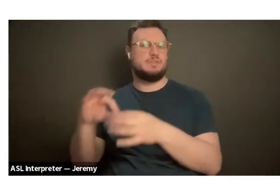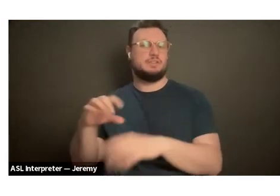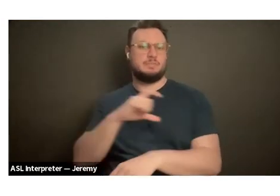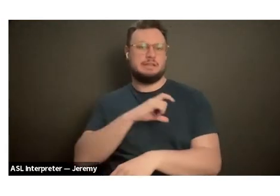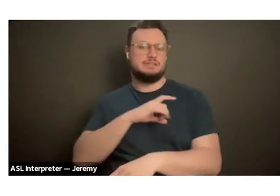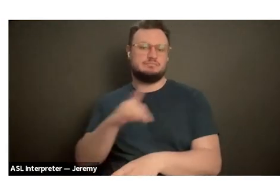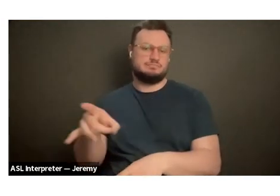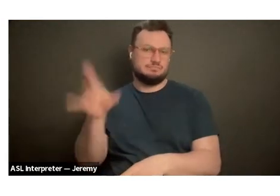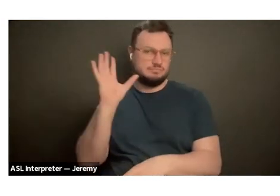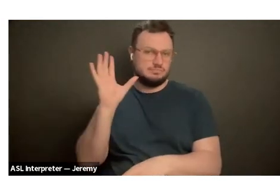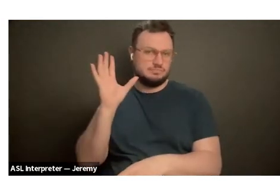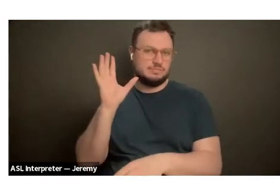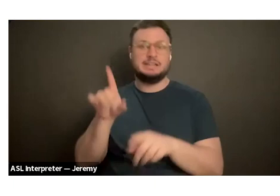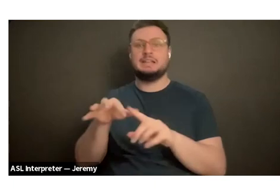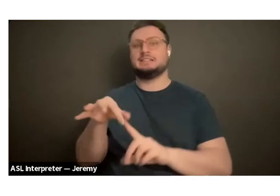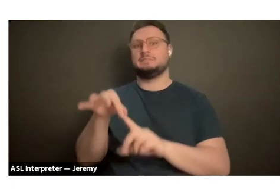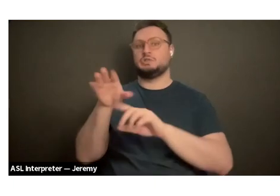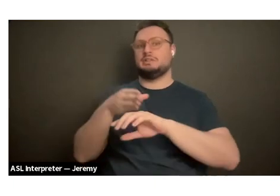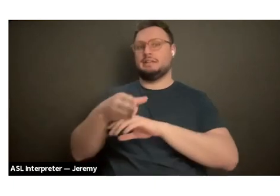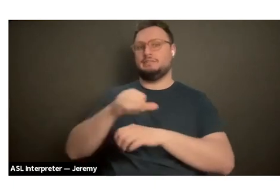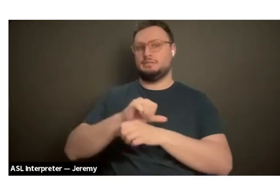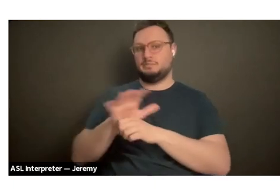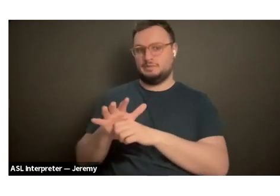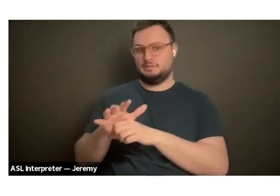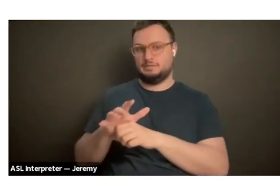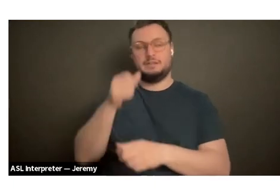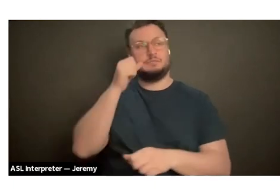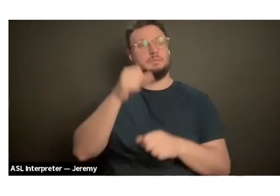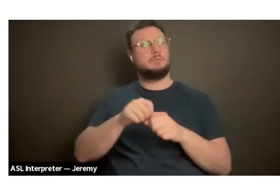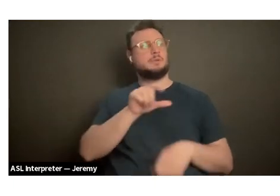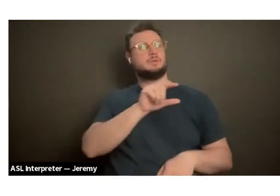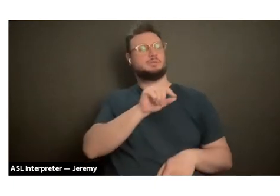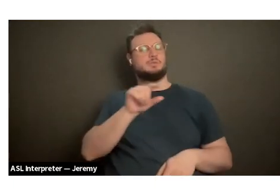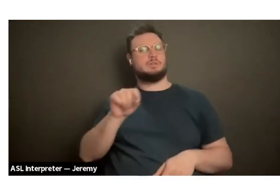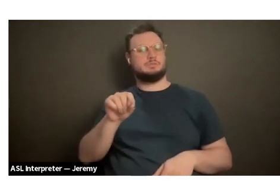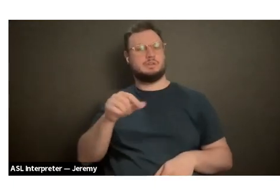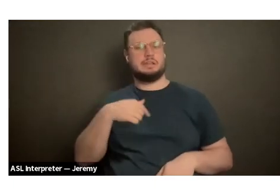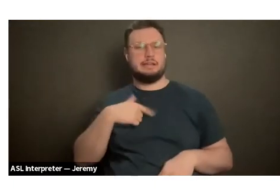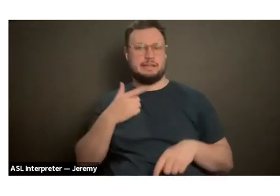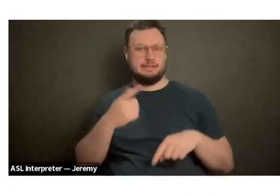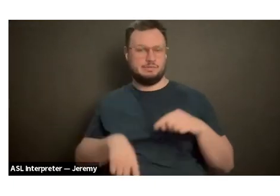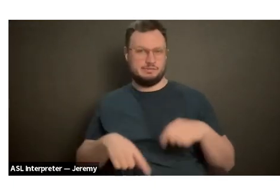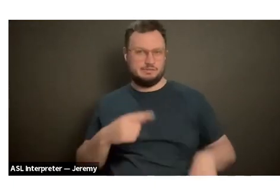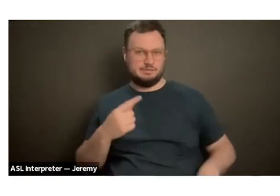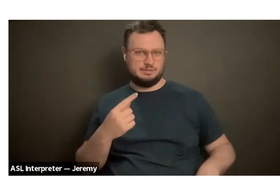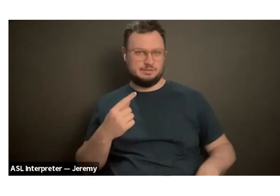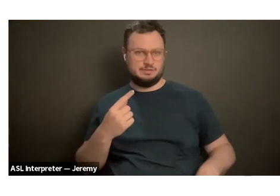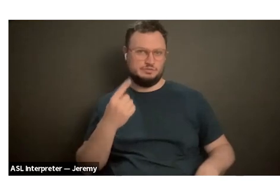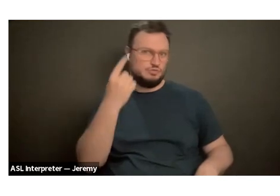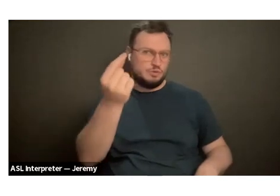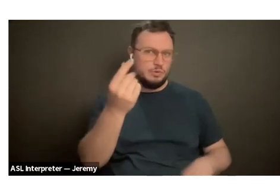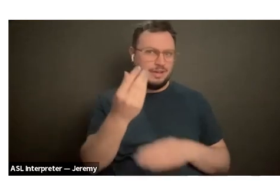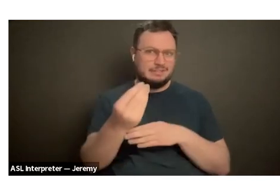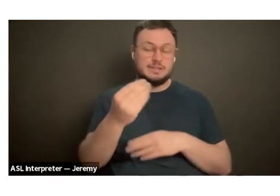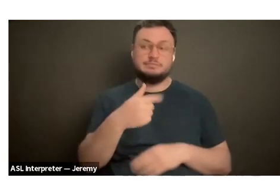the pandemic, when it first started in May 2020, I was shielding. I wasn't able to go out at all because obviously I was